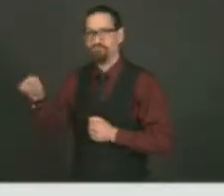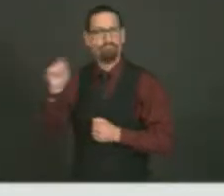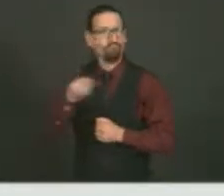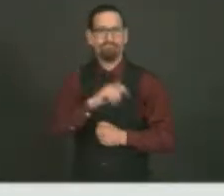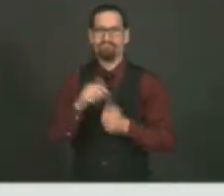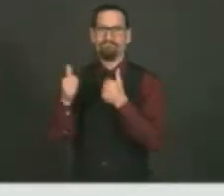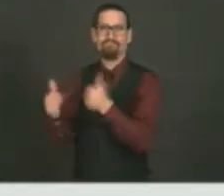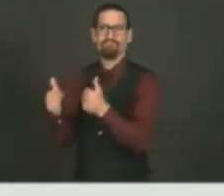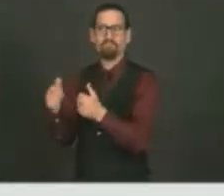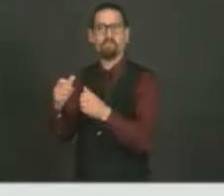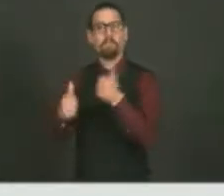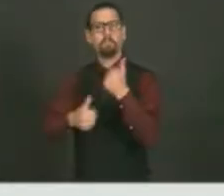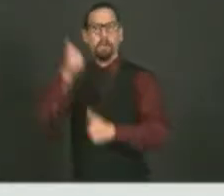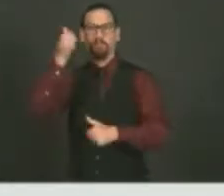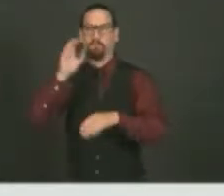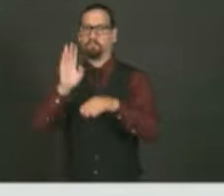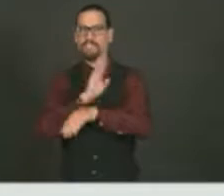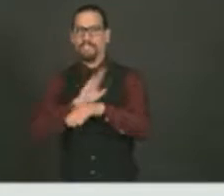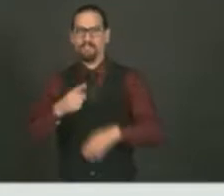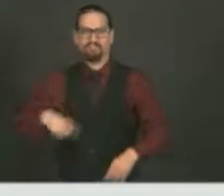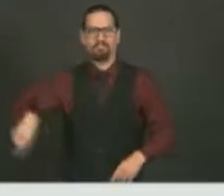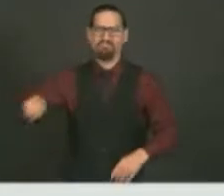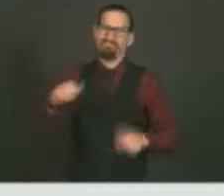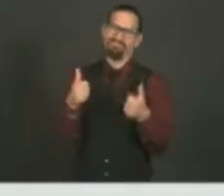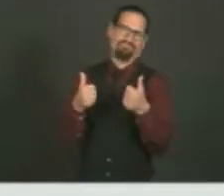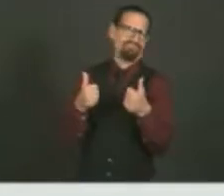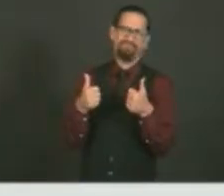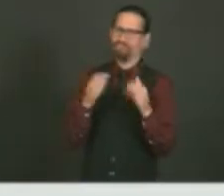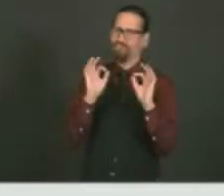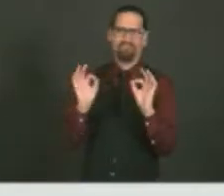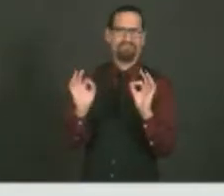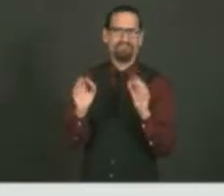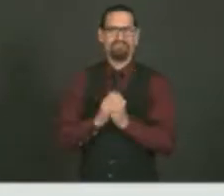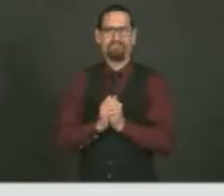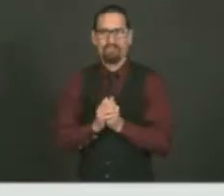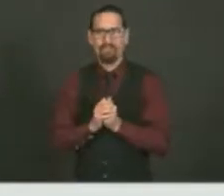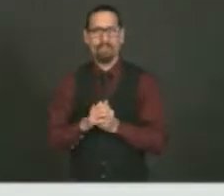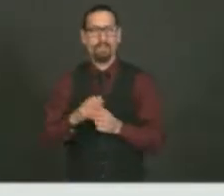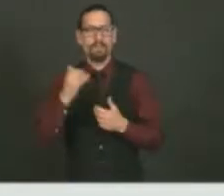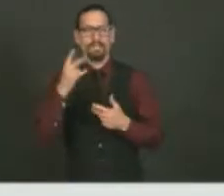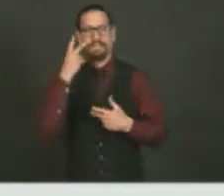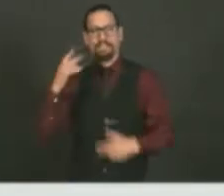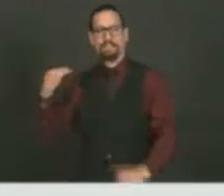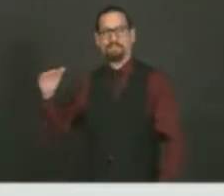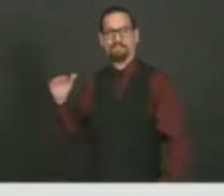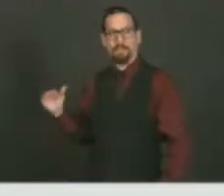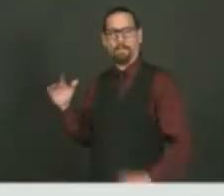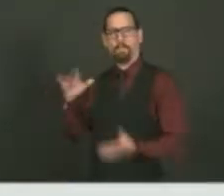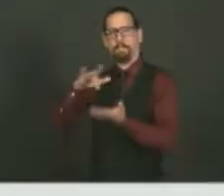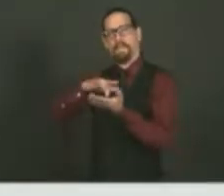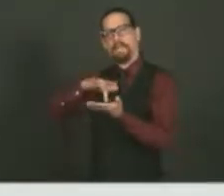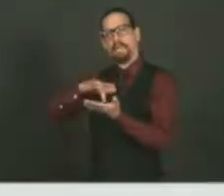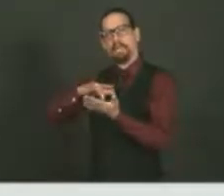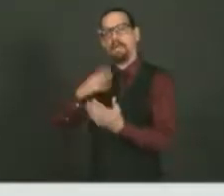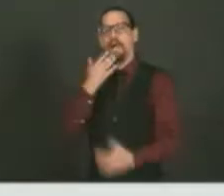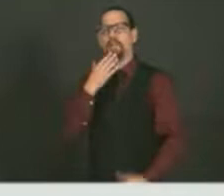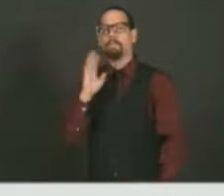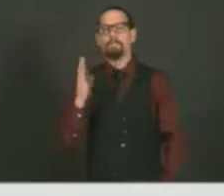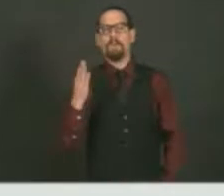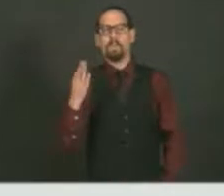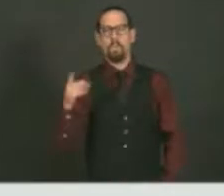businesses. In the middle, you see the blue line, which shows all other cases